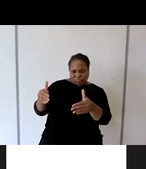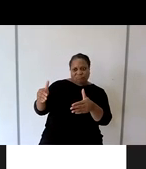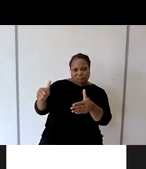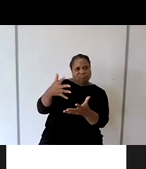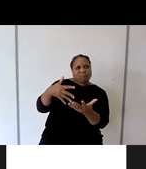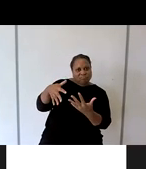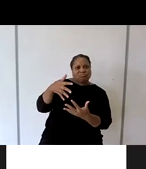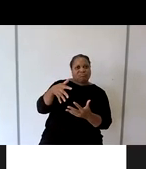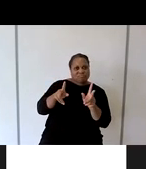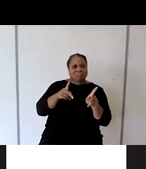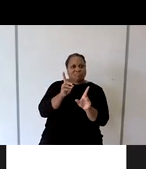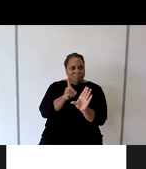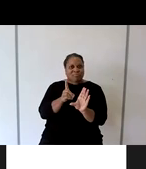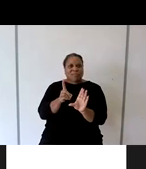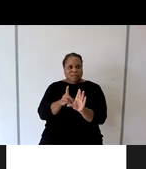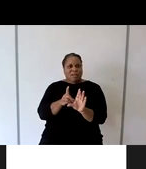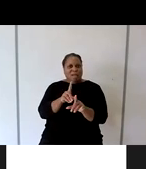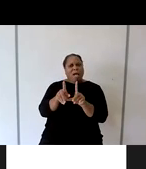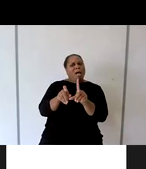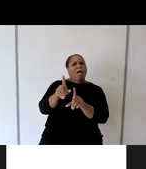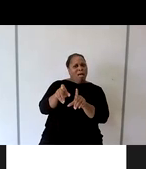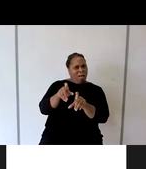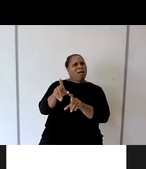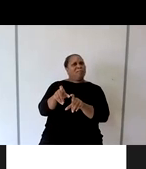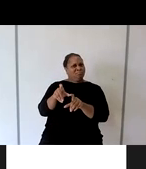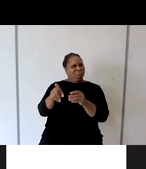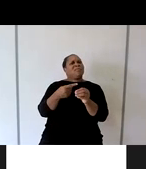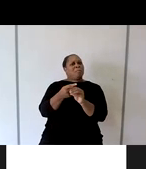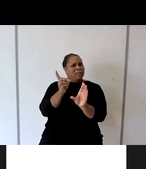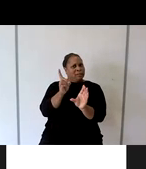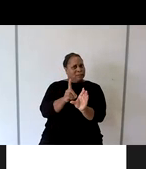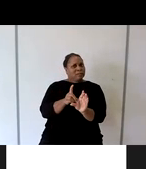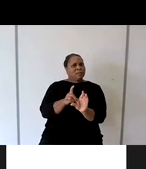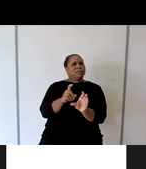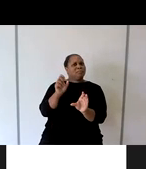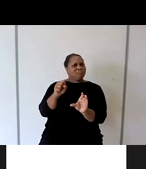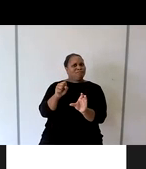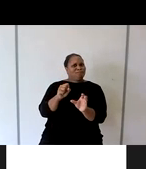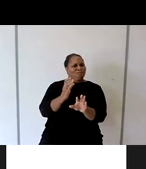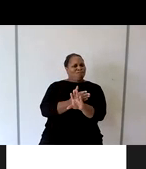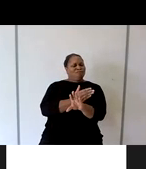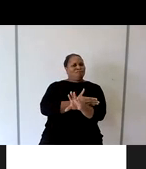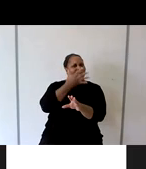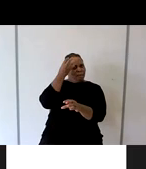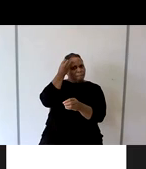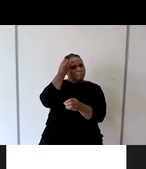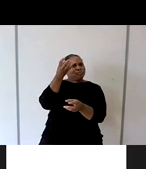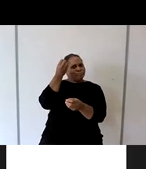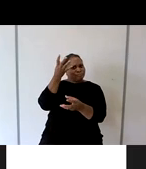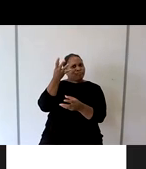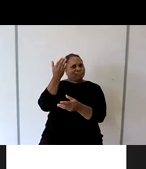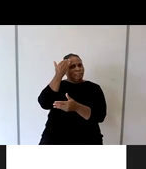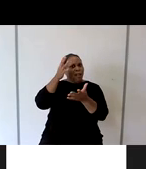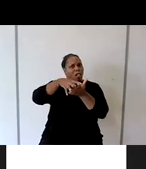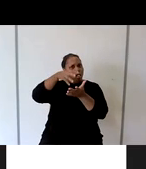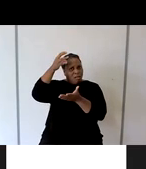interact with people with disabilities and to ask their questions about disability, they can become better informed. And, you know, the next